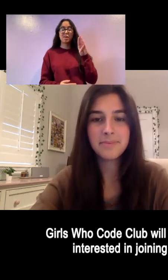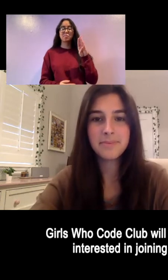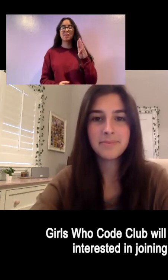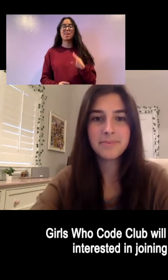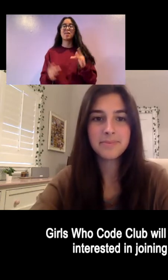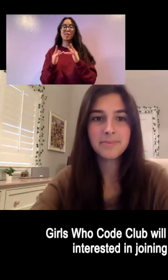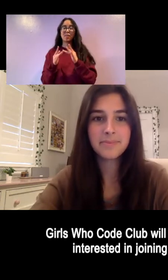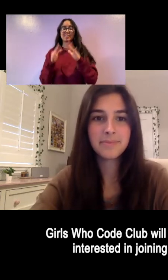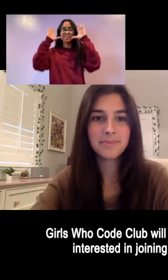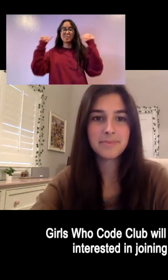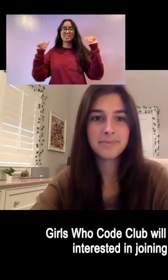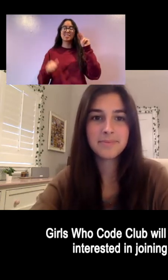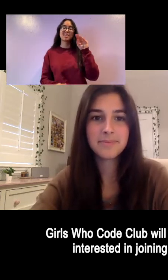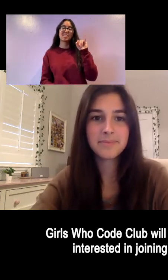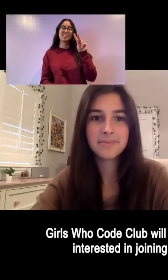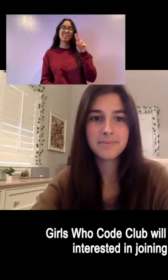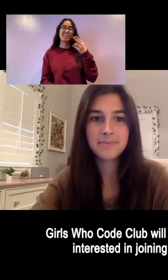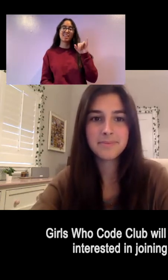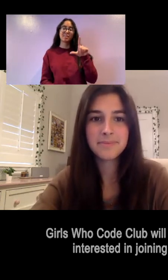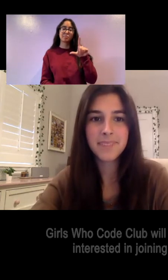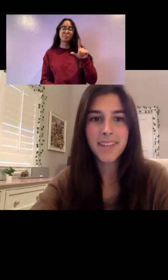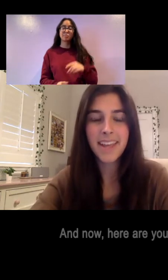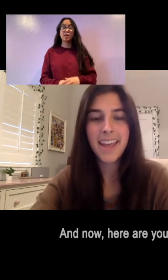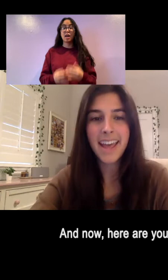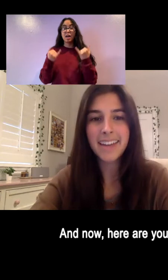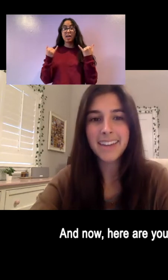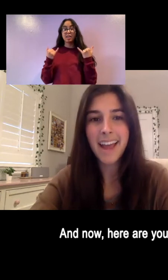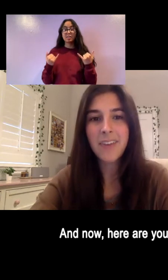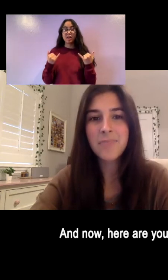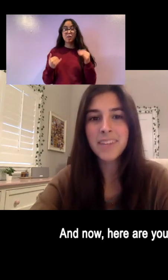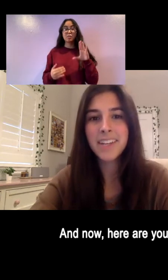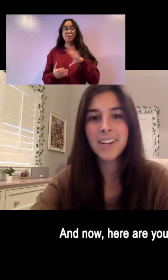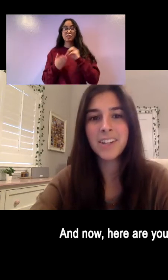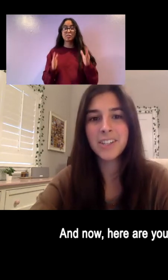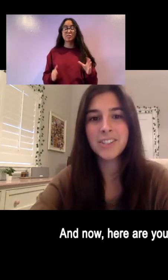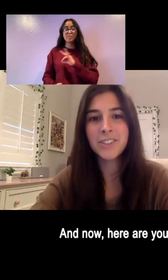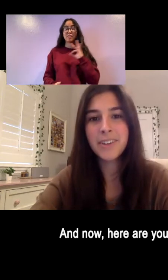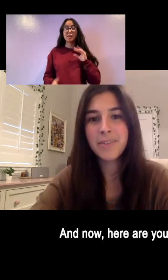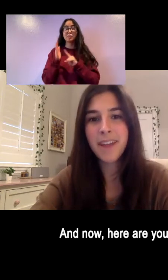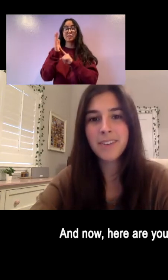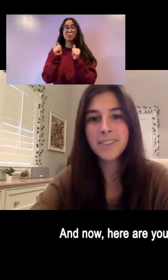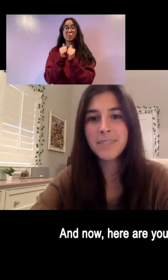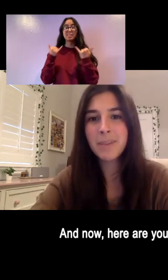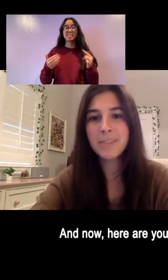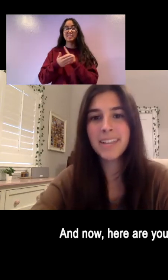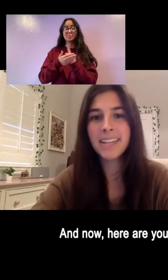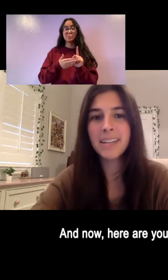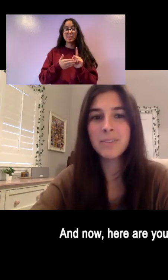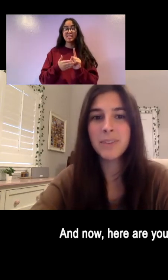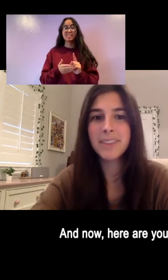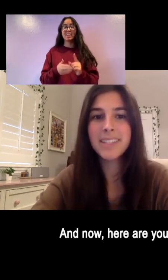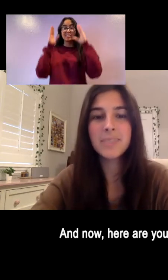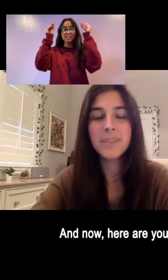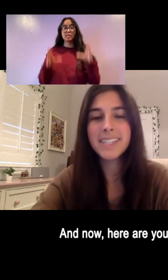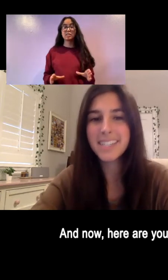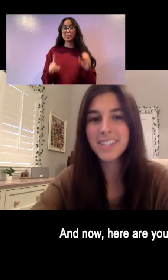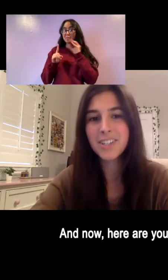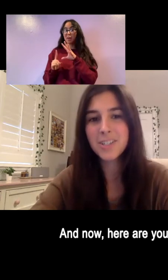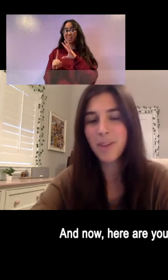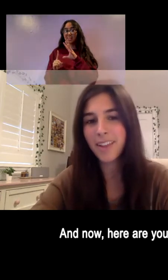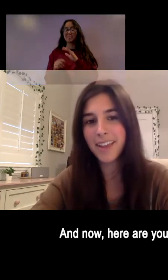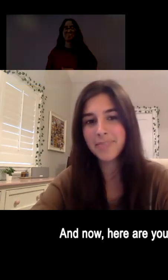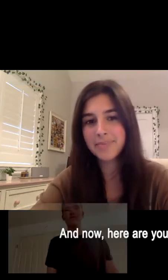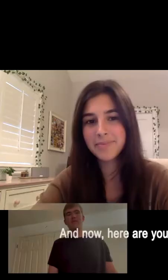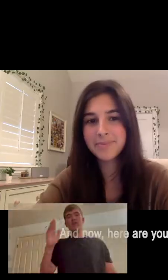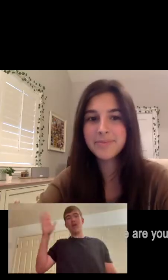contact club president mikhil and now here are your student faculty representatives with this week's teacher